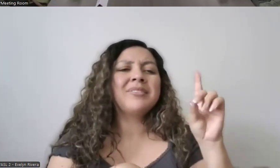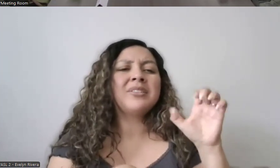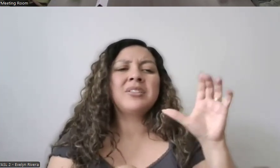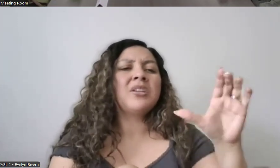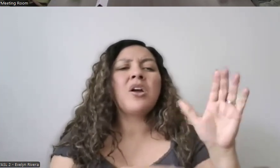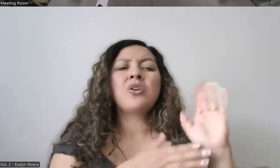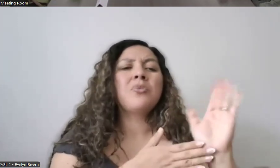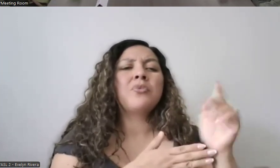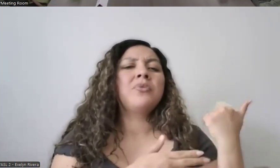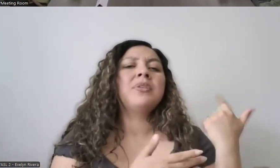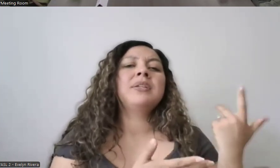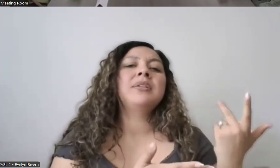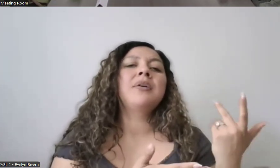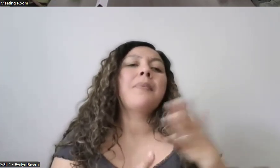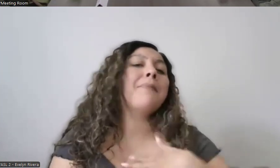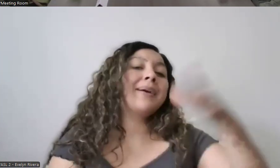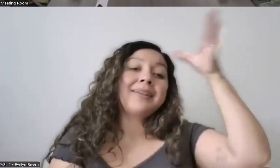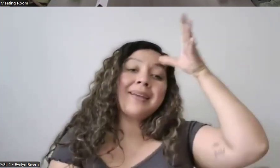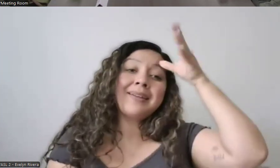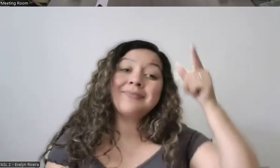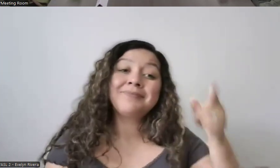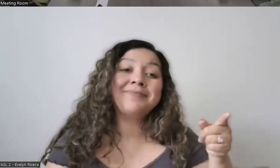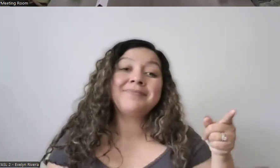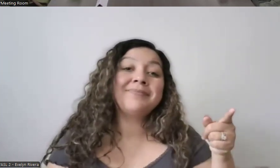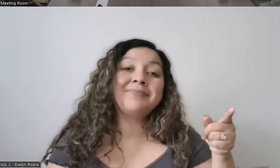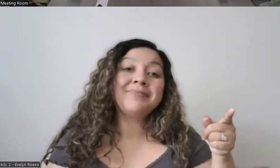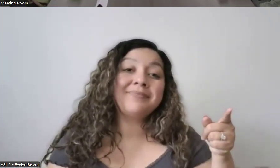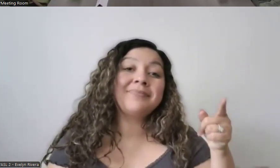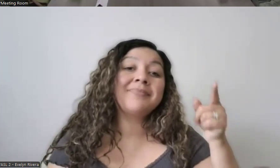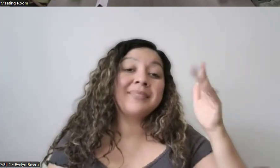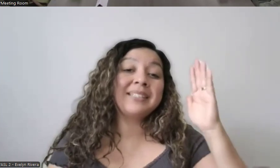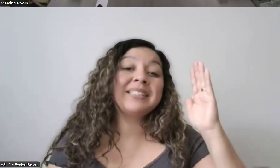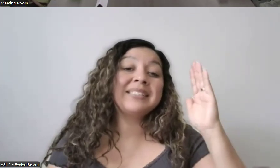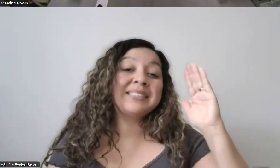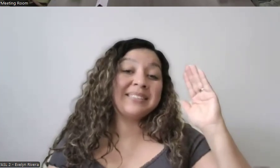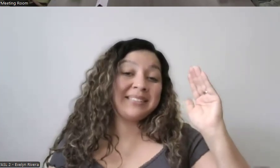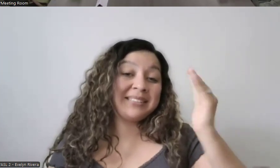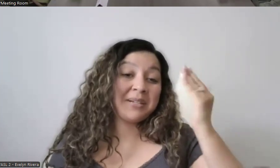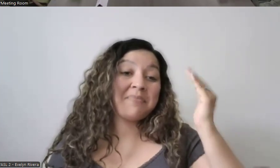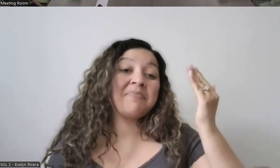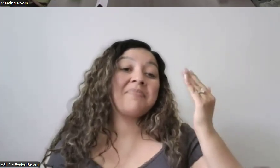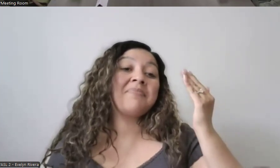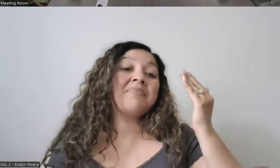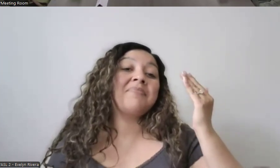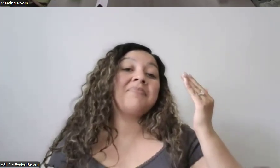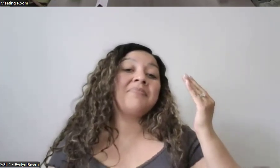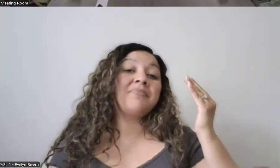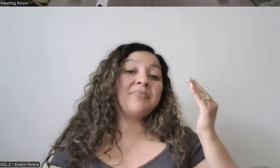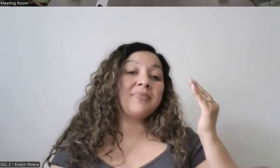been a part of, my dad seems like he's okay until he